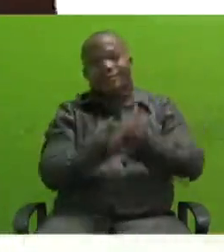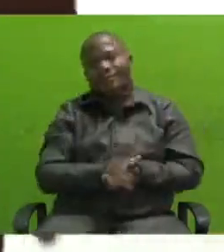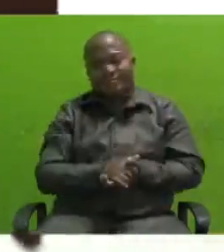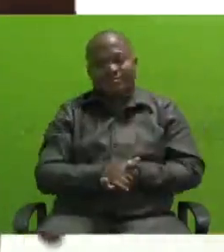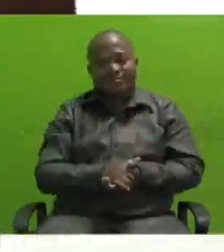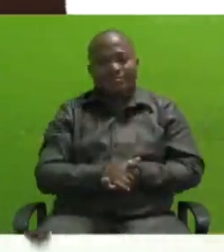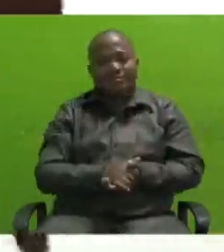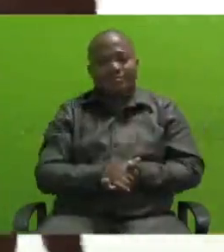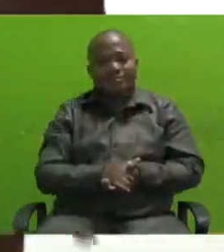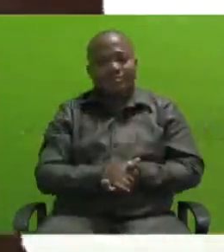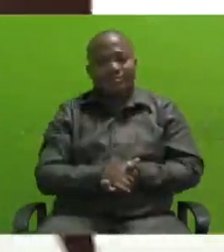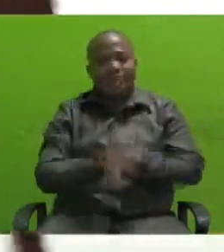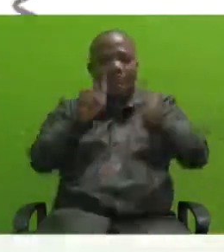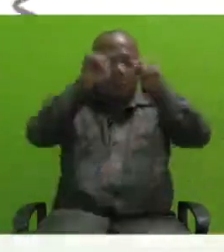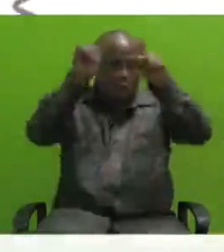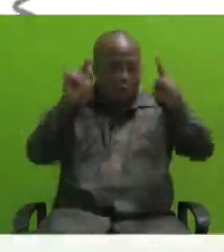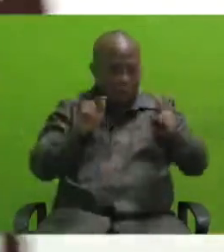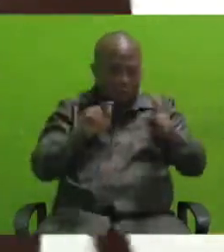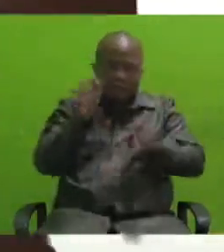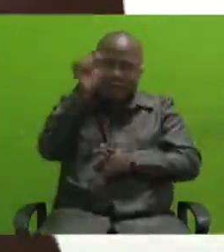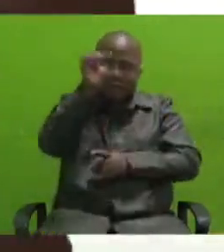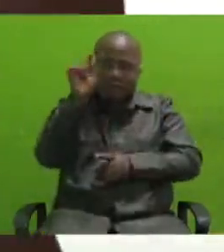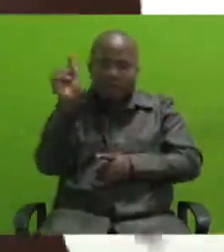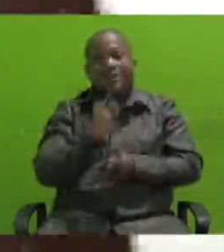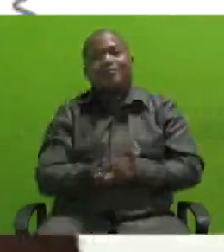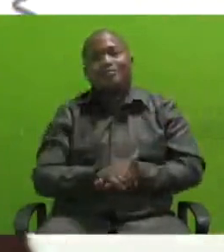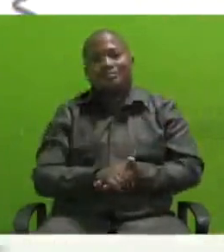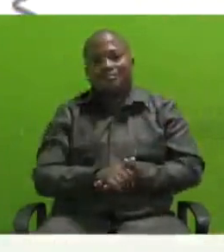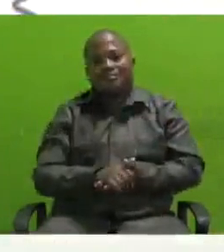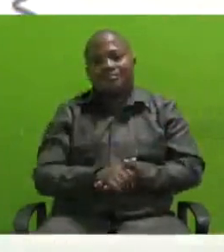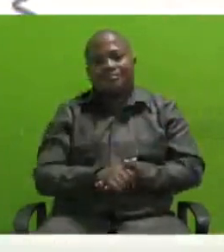8, the whole thing squared.